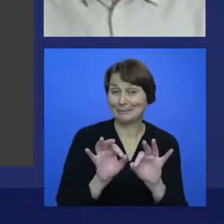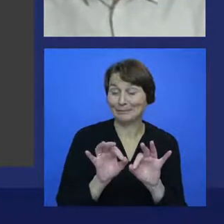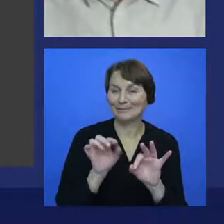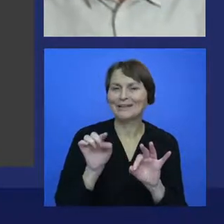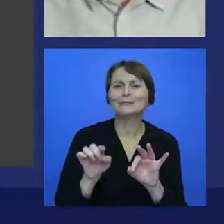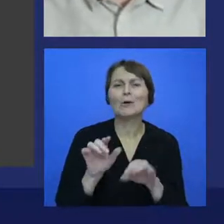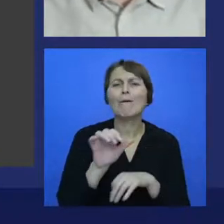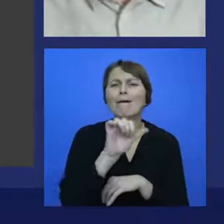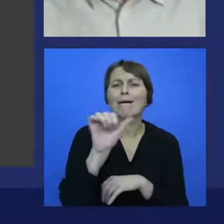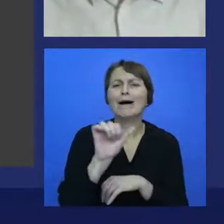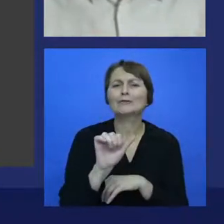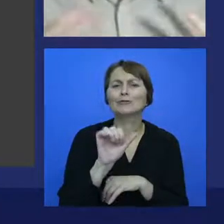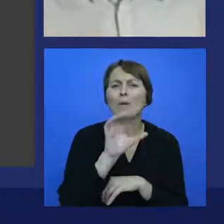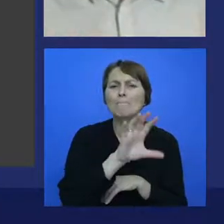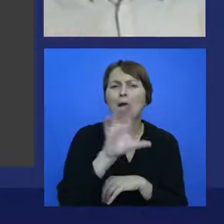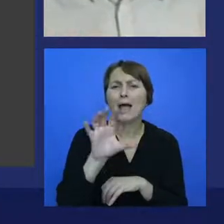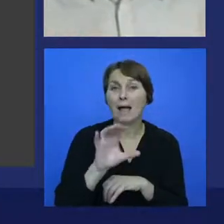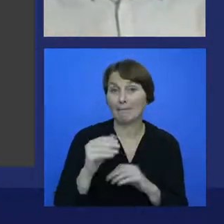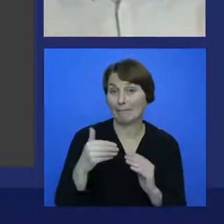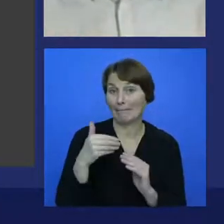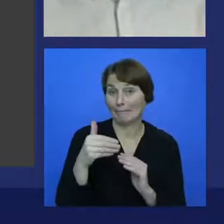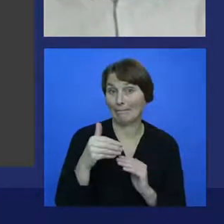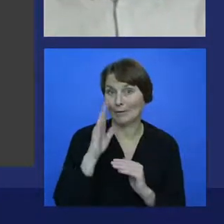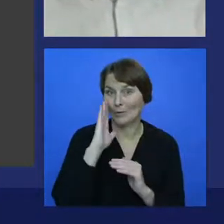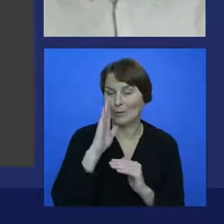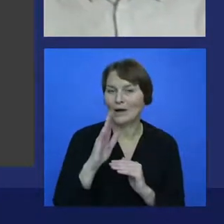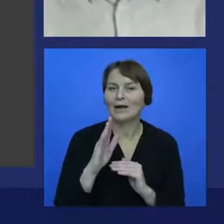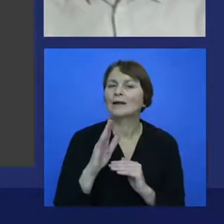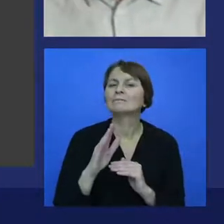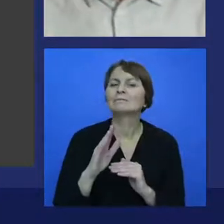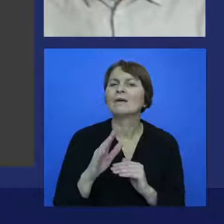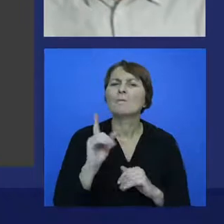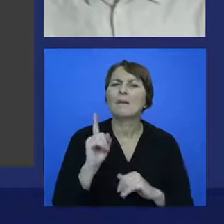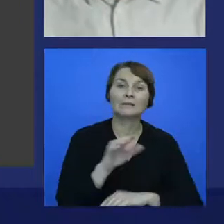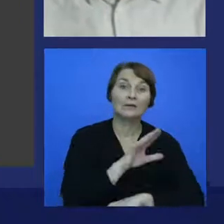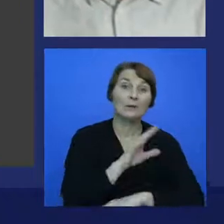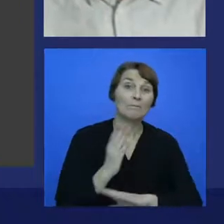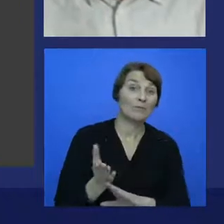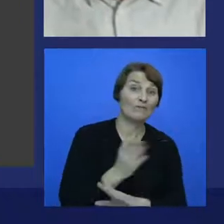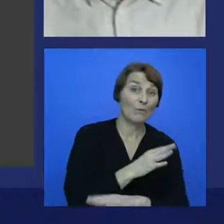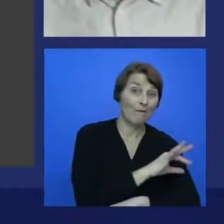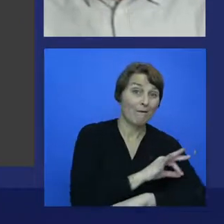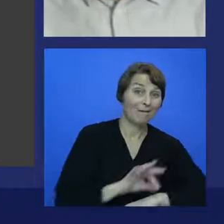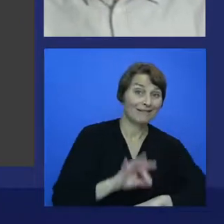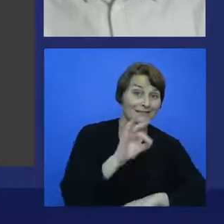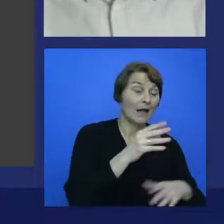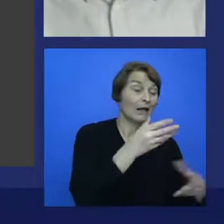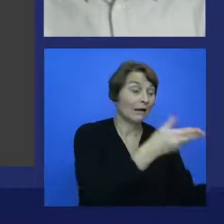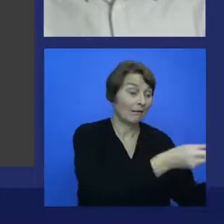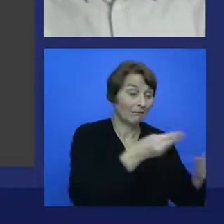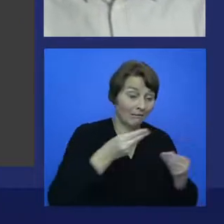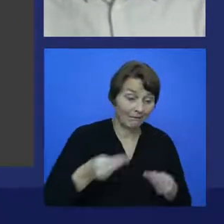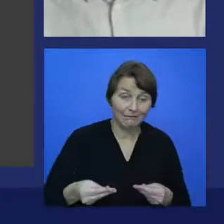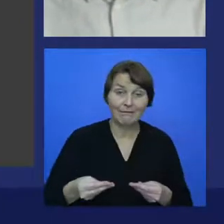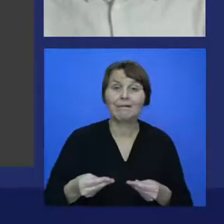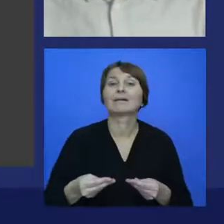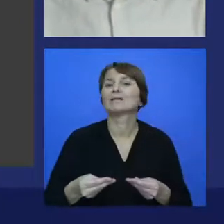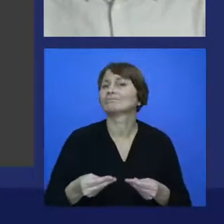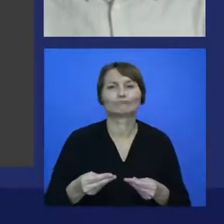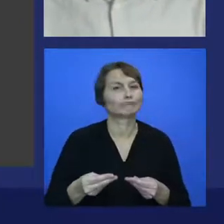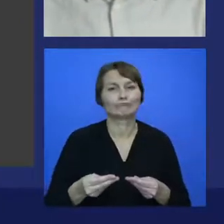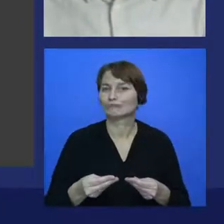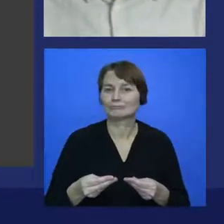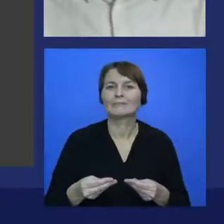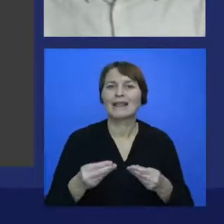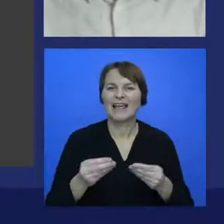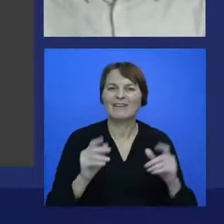to do at some point in the future is actually not require those architectural diagrams, but be able to go from images of floor maps using AI